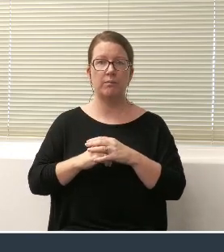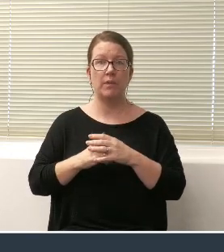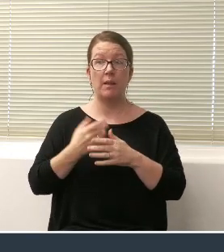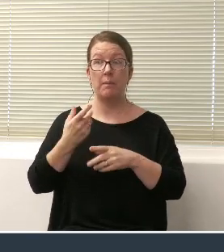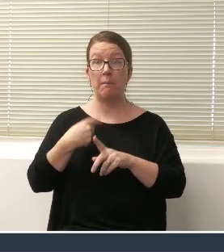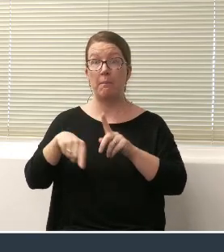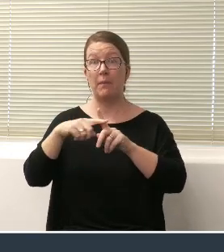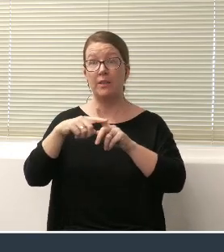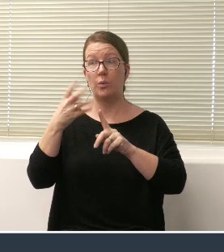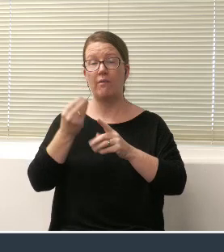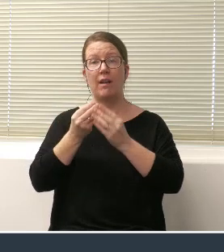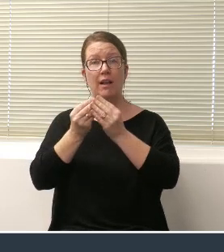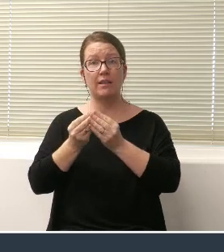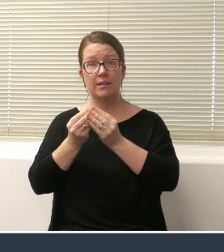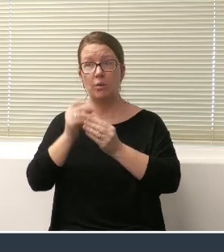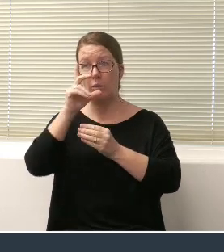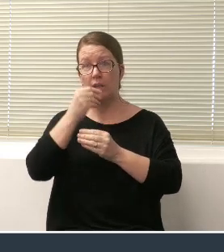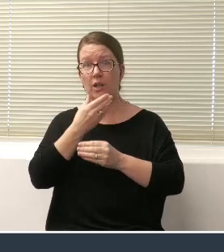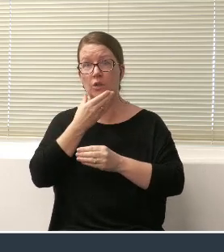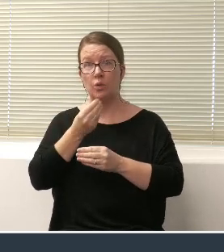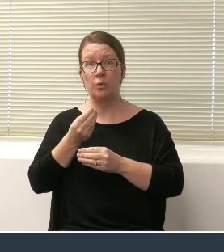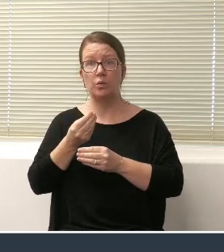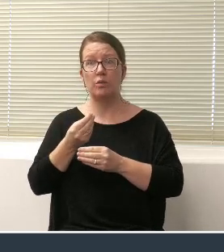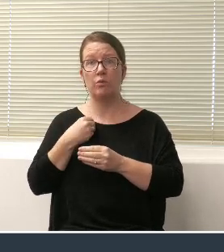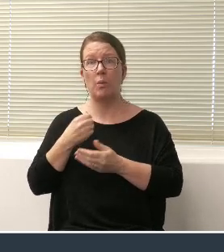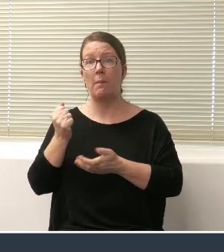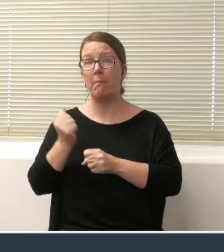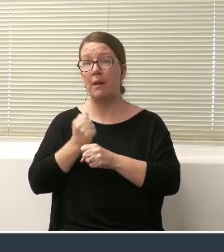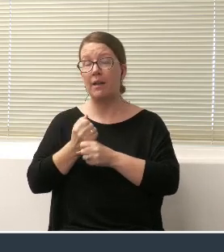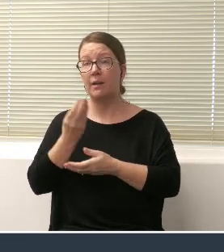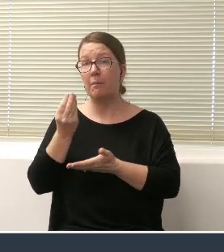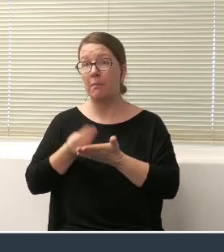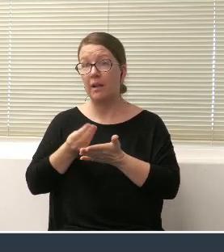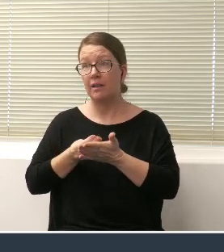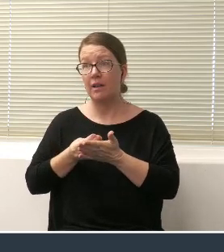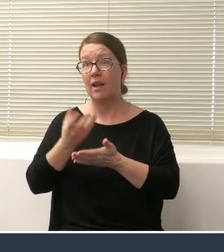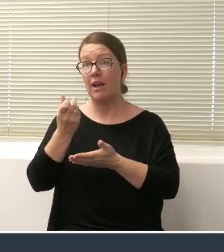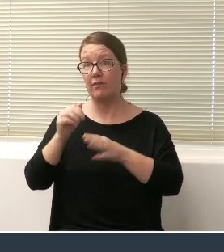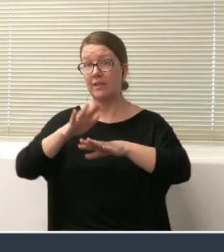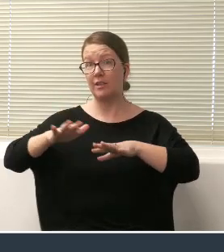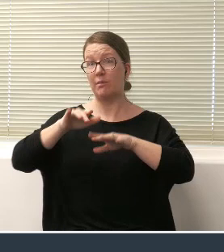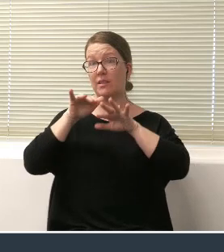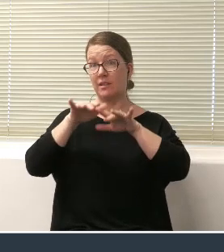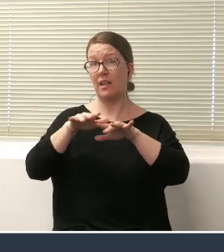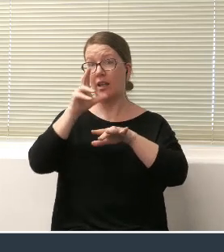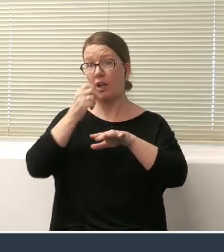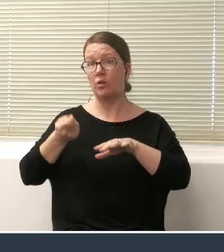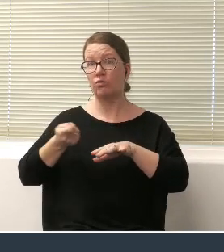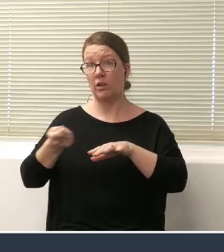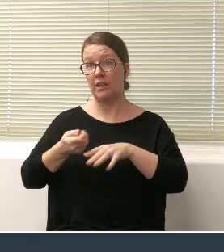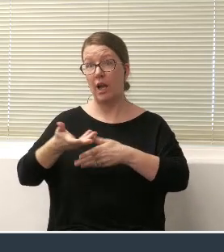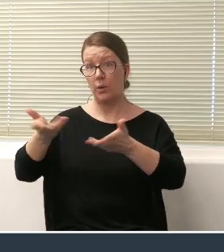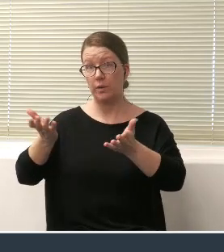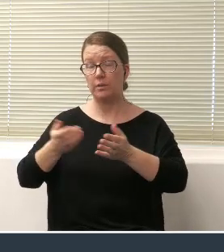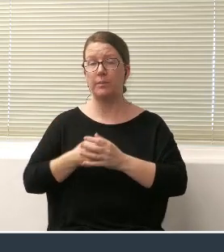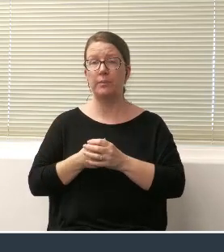to gain further revenue from with tenancies. There is space for other people to rent space in there. So